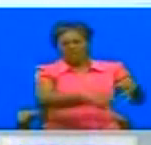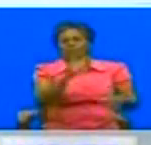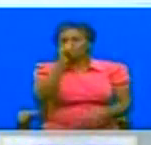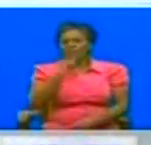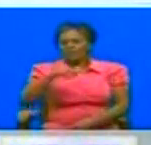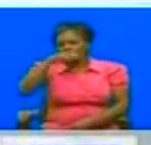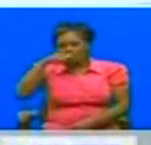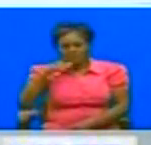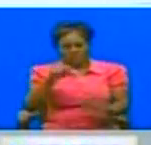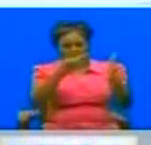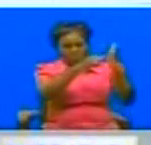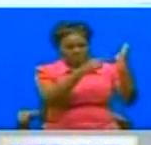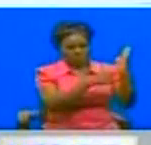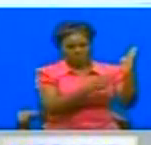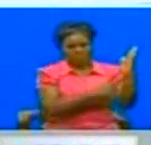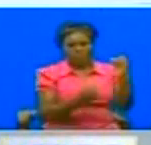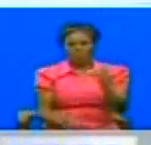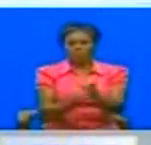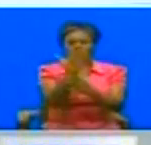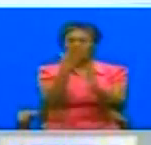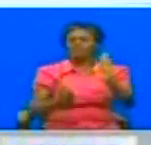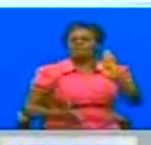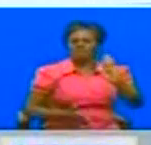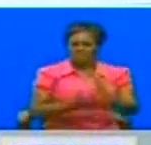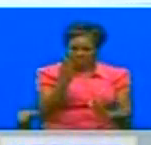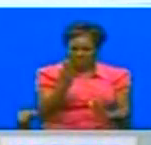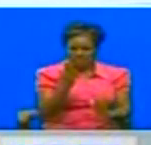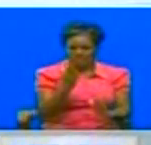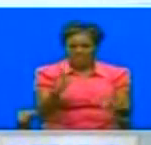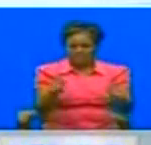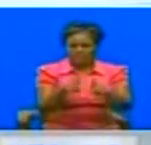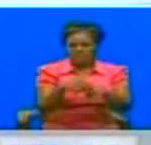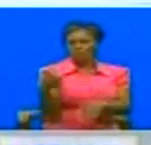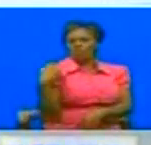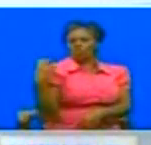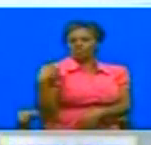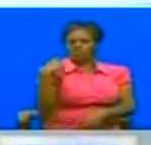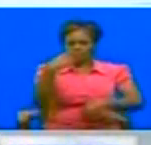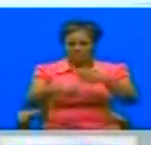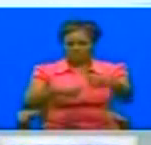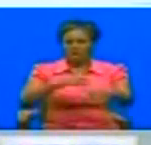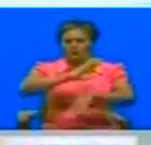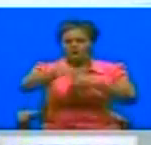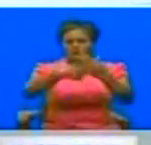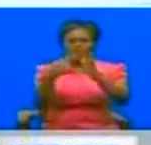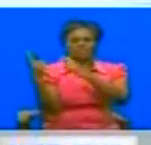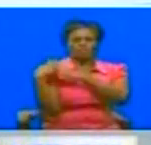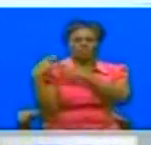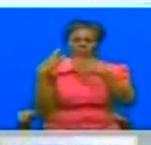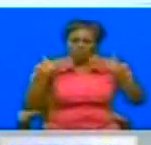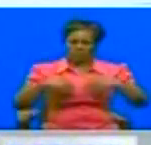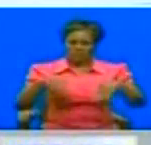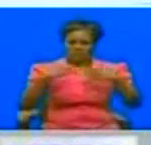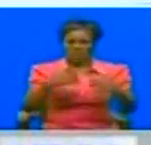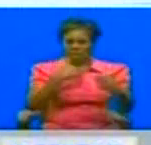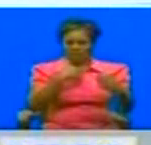privacy guidelines need to be developed on an urgent basis and in a consultative process with all the stakeholders, so that if we